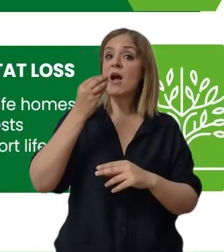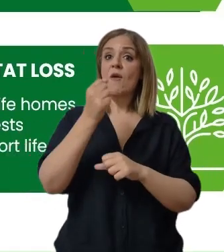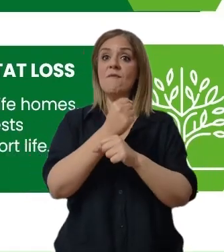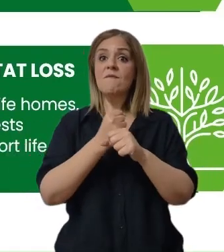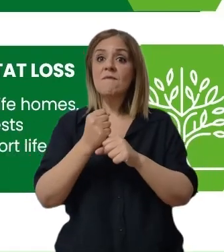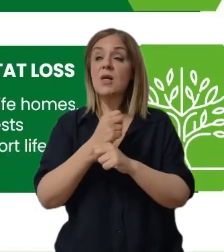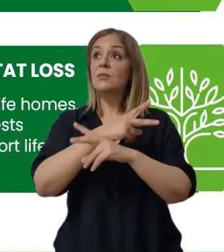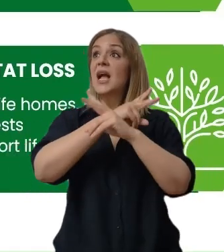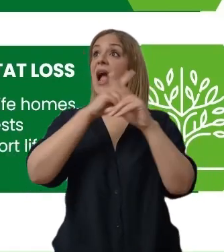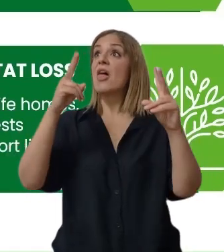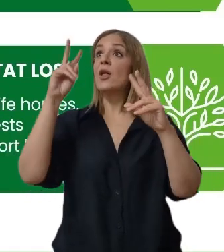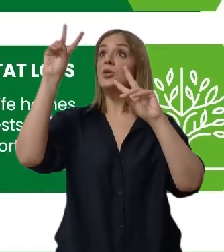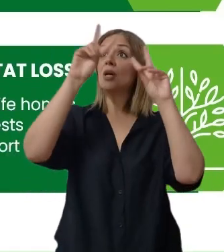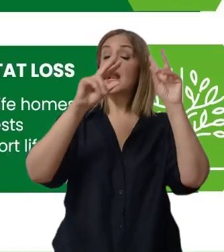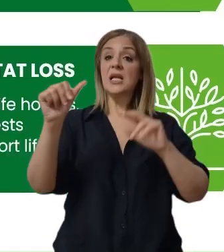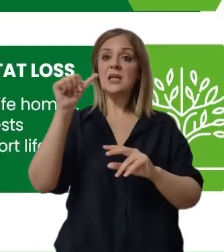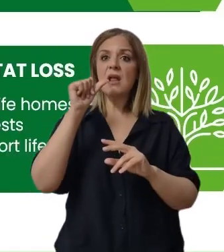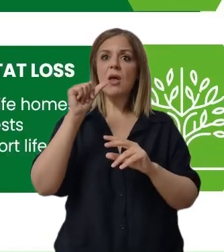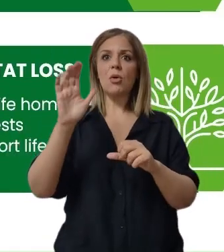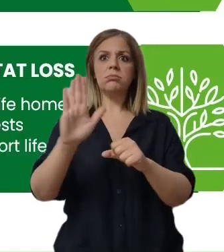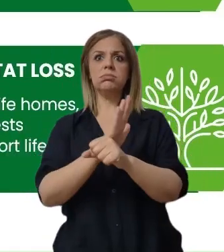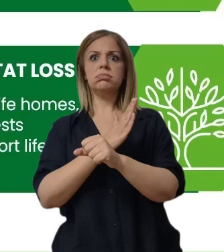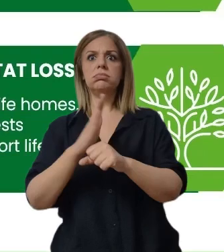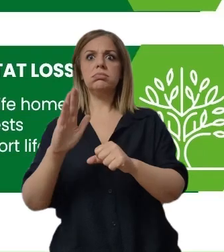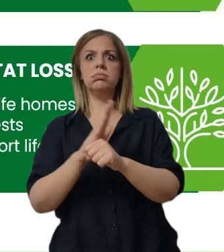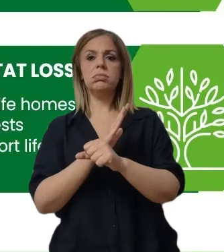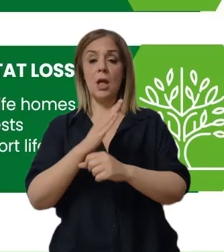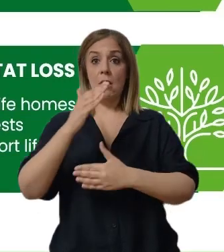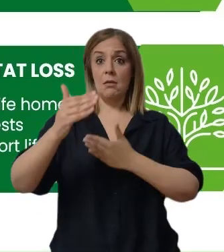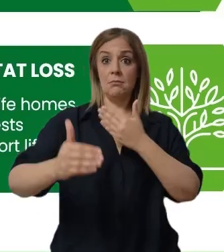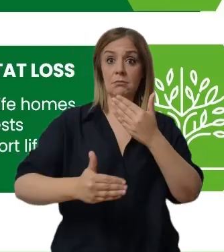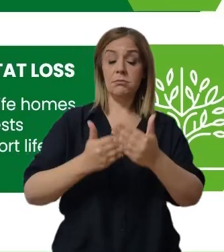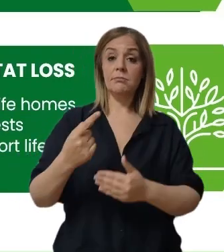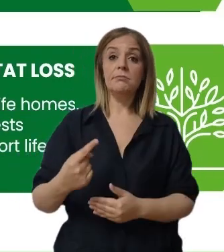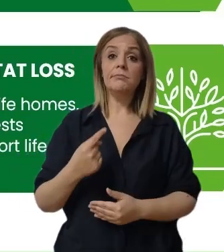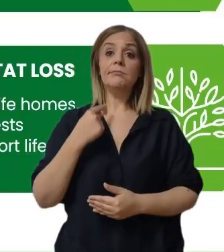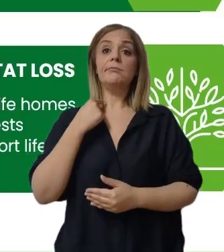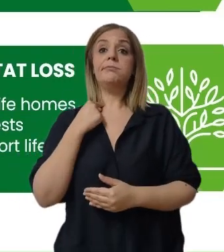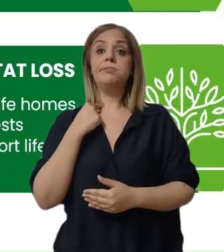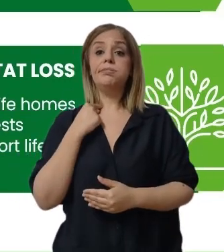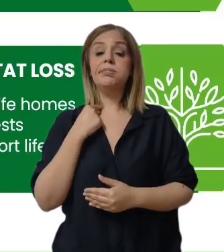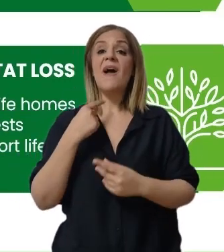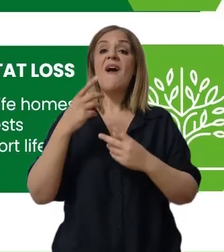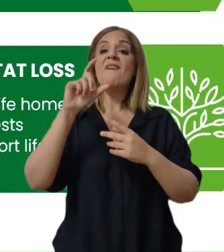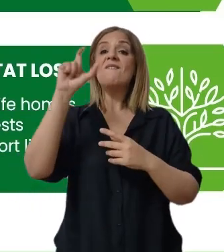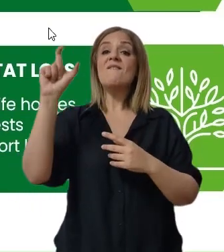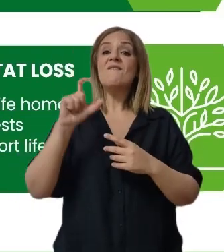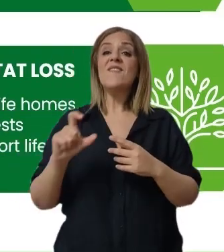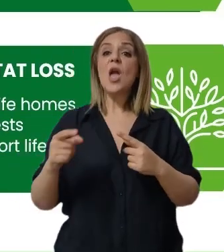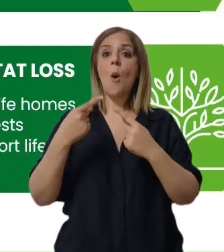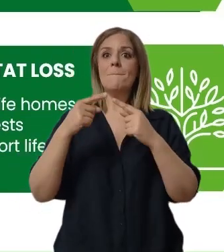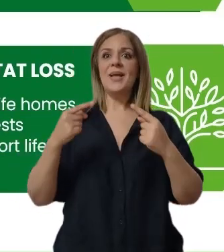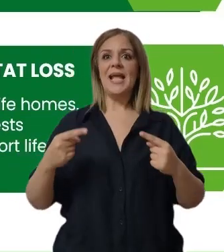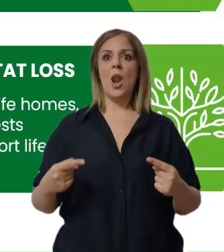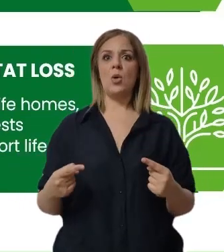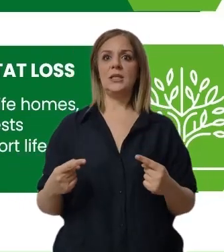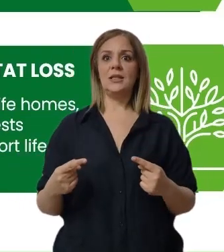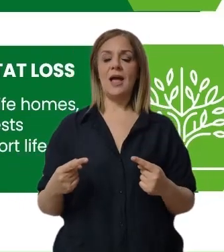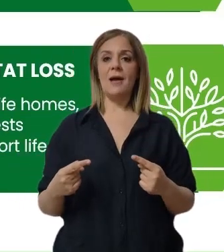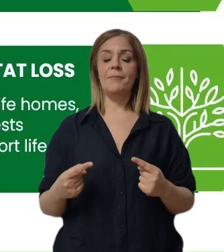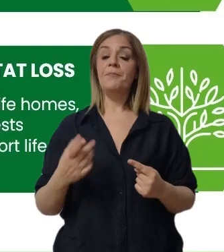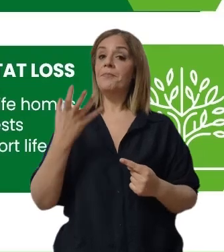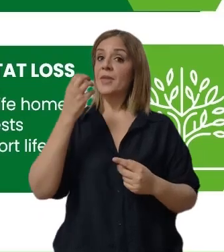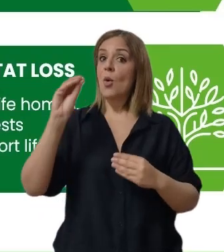air, and water are being destroyed. And through this, we are losing our biodiversity. We have